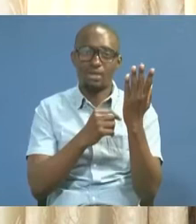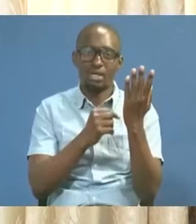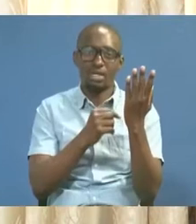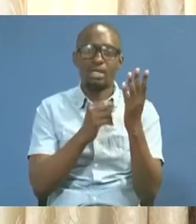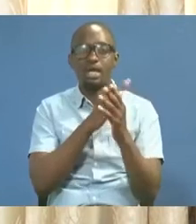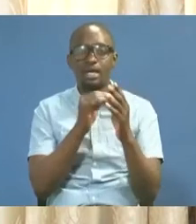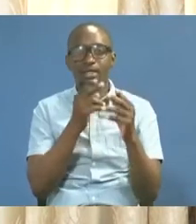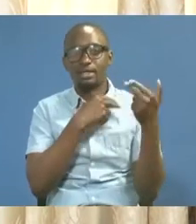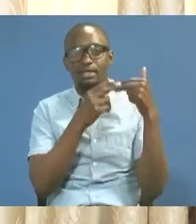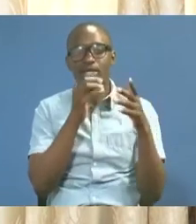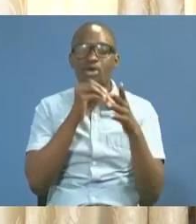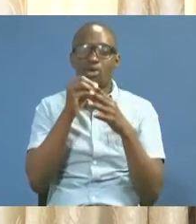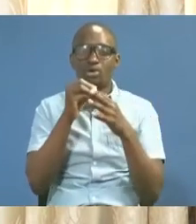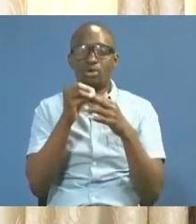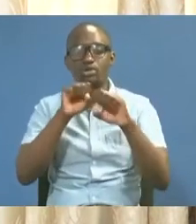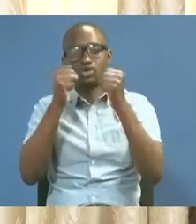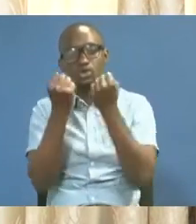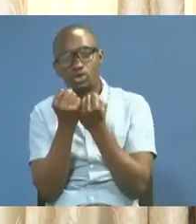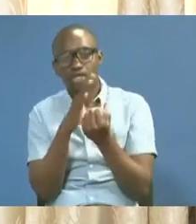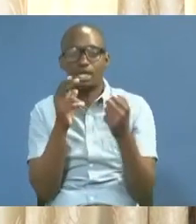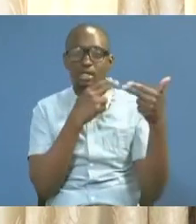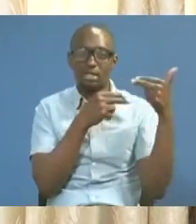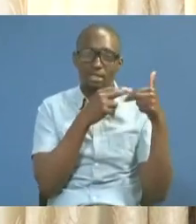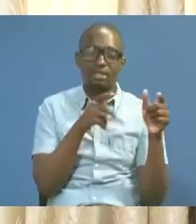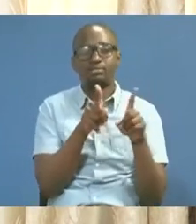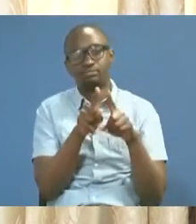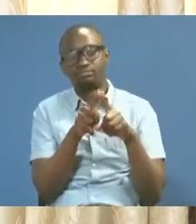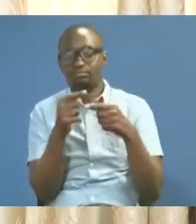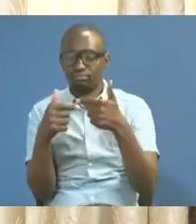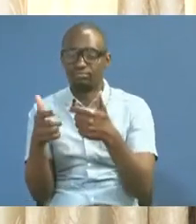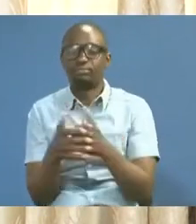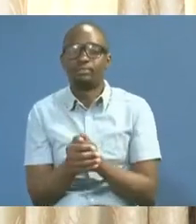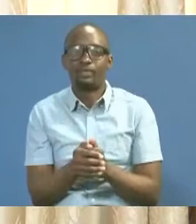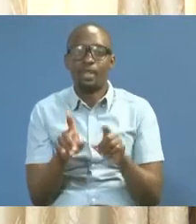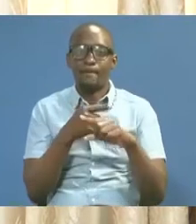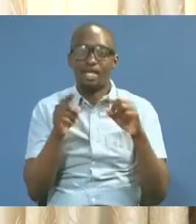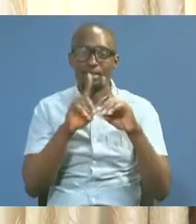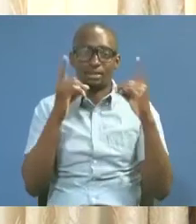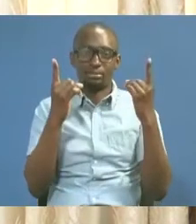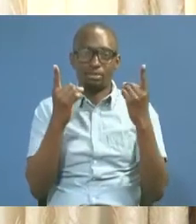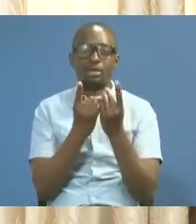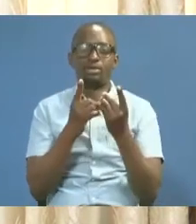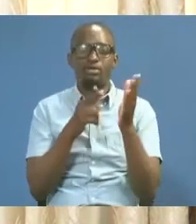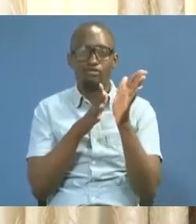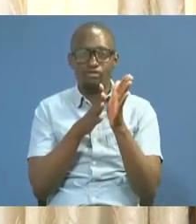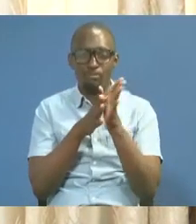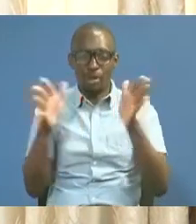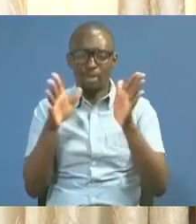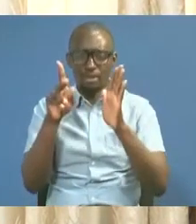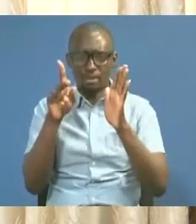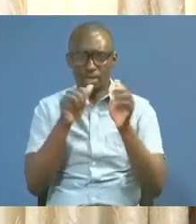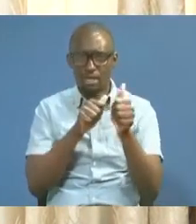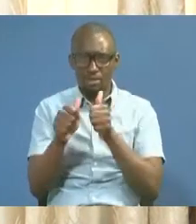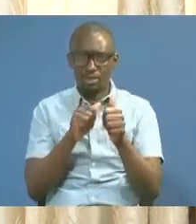history and sociology and the like. But when it comes to Department of Public Administration, only